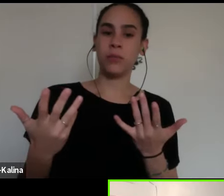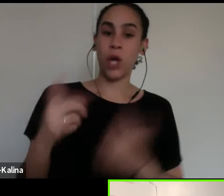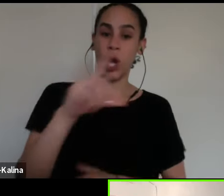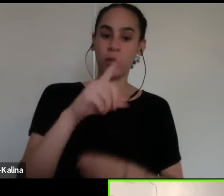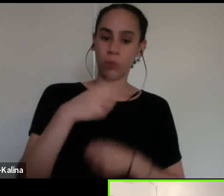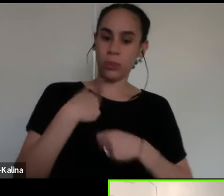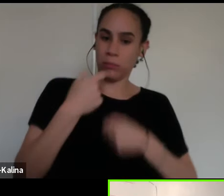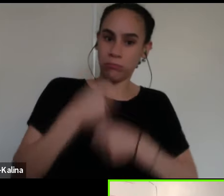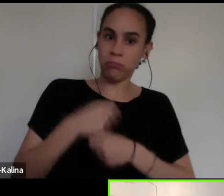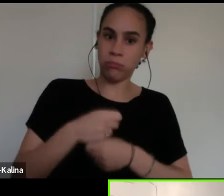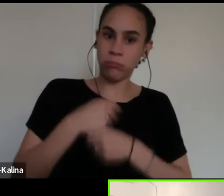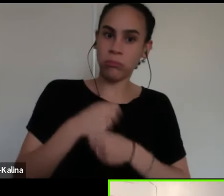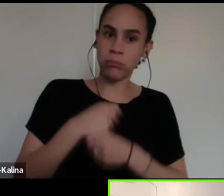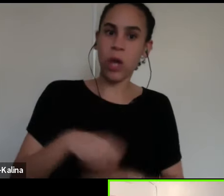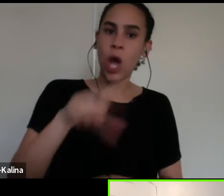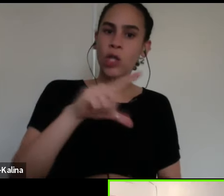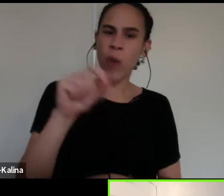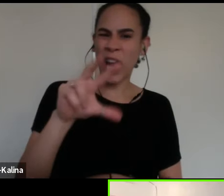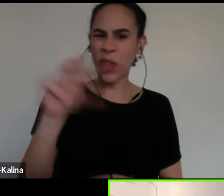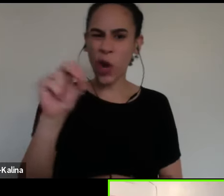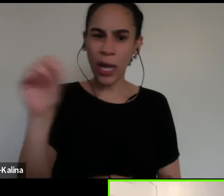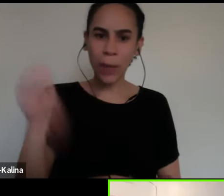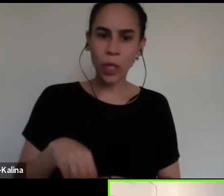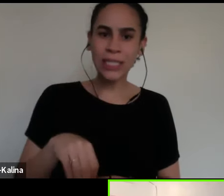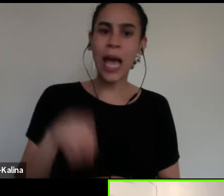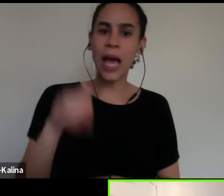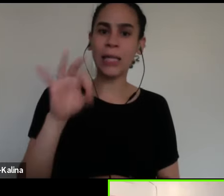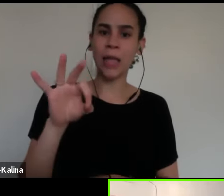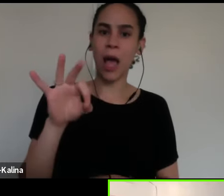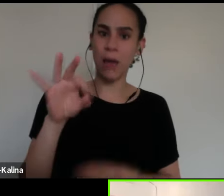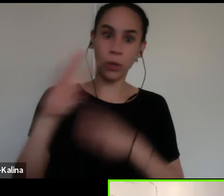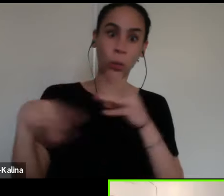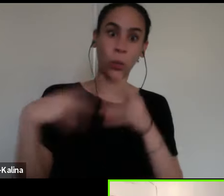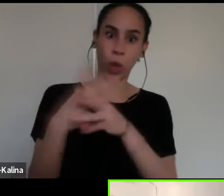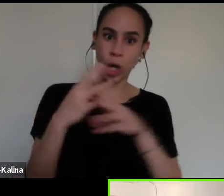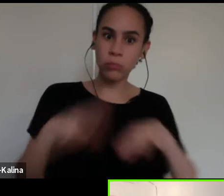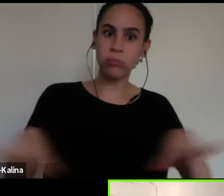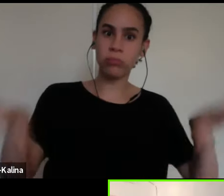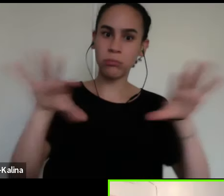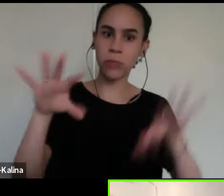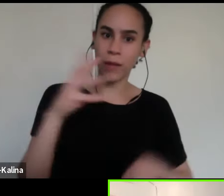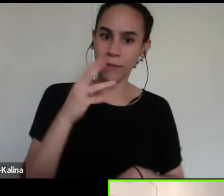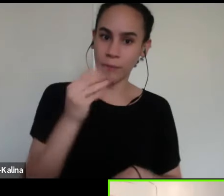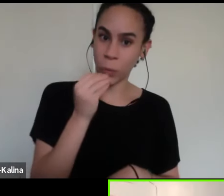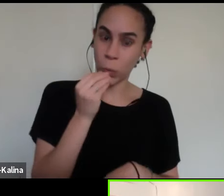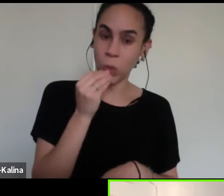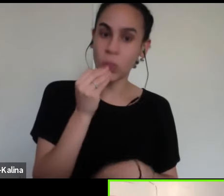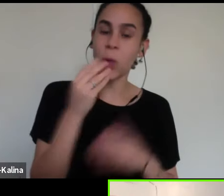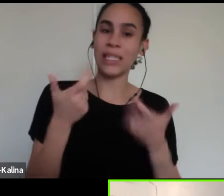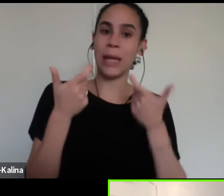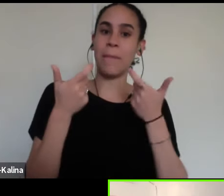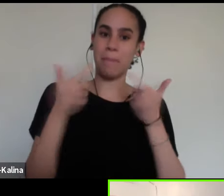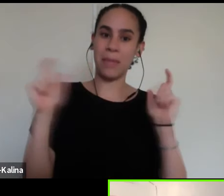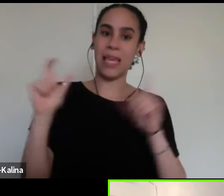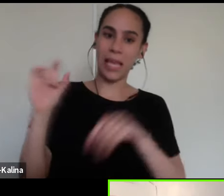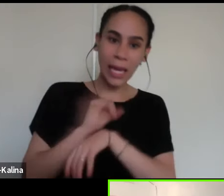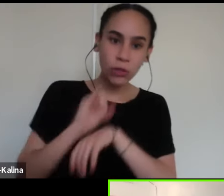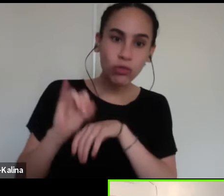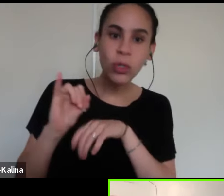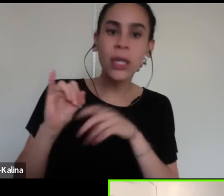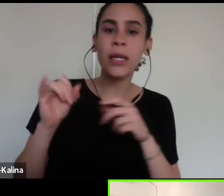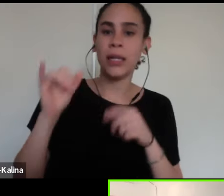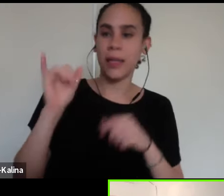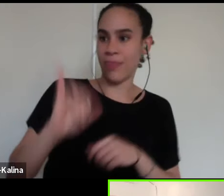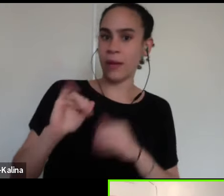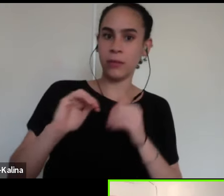food. Right, so agriculture being a really big and driving industry here, it is the industry on which we were